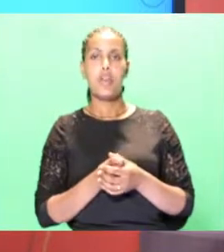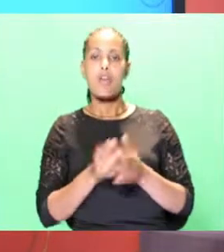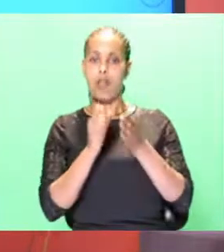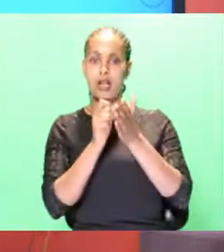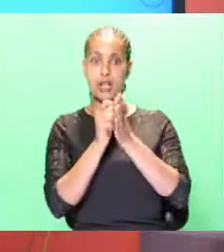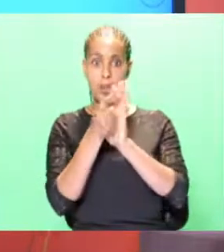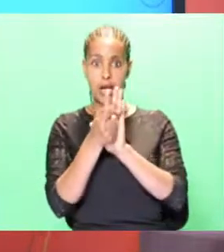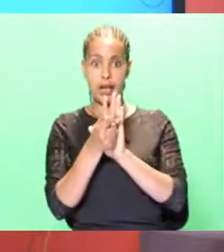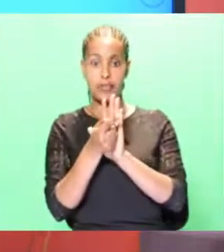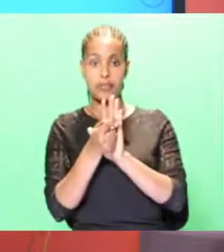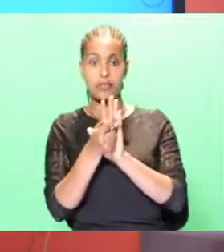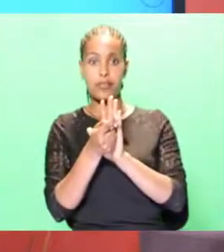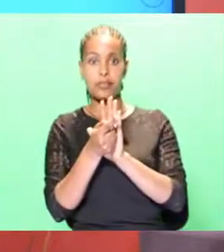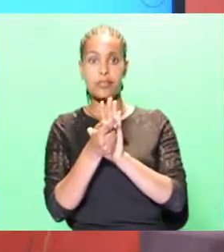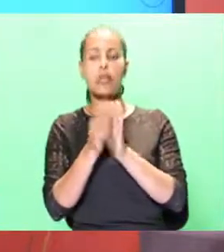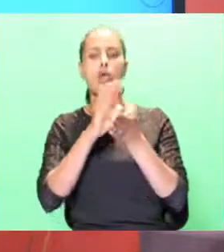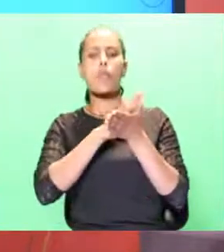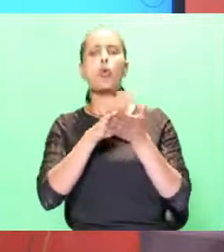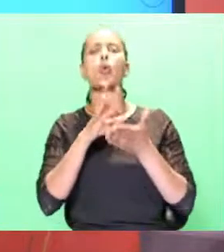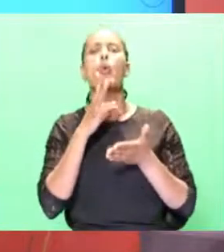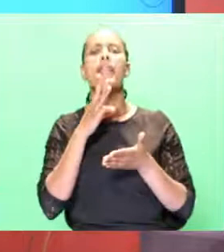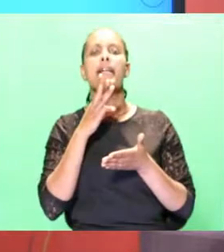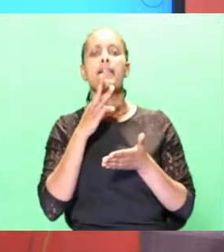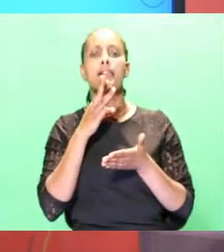For example, pure